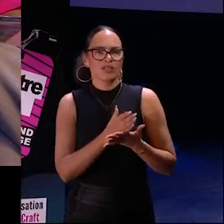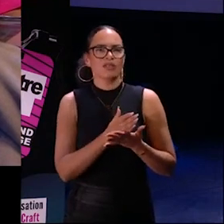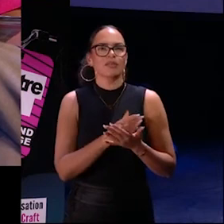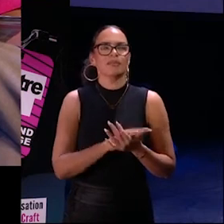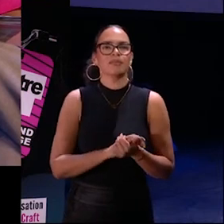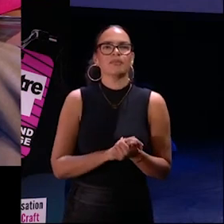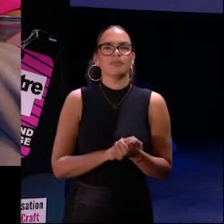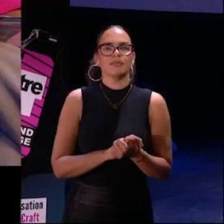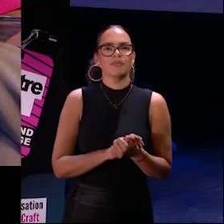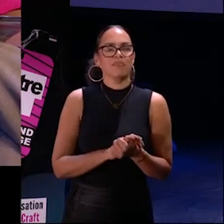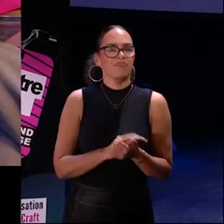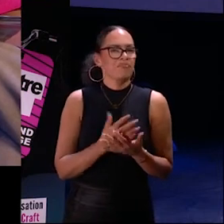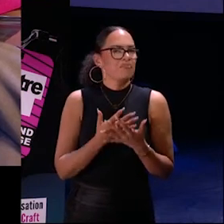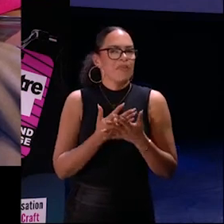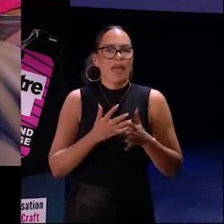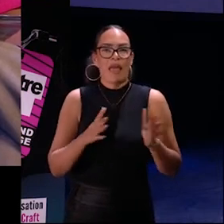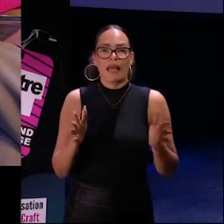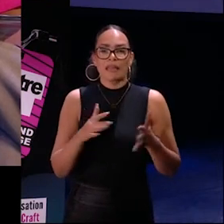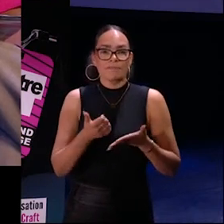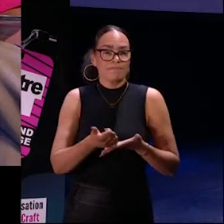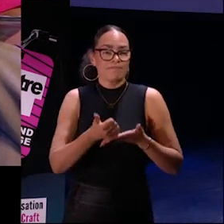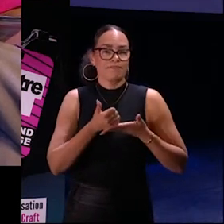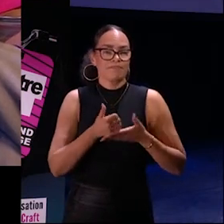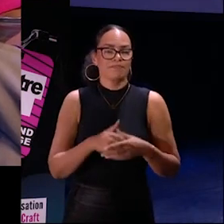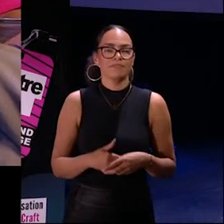we've spoken about, but is there anything else that's really aided you in that?